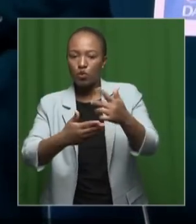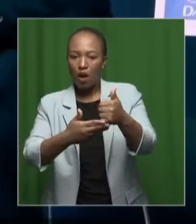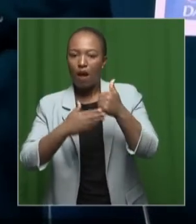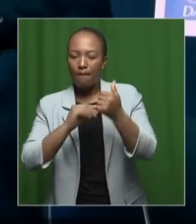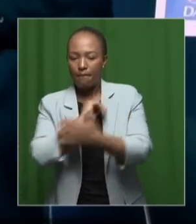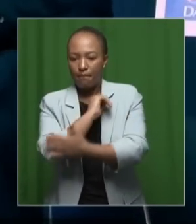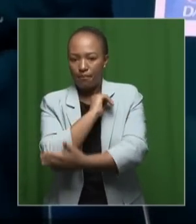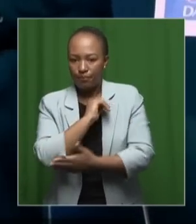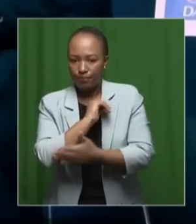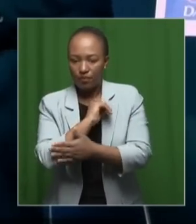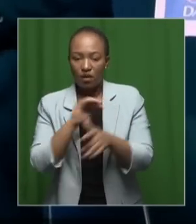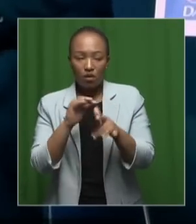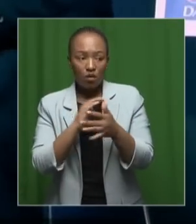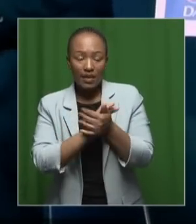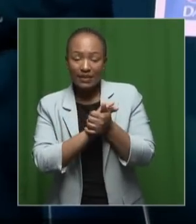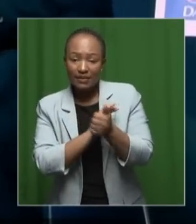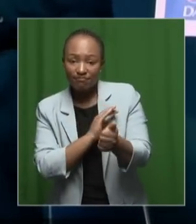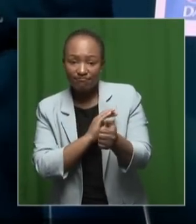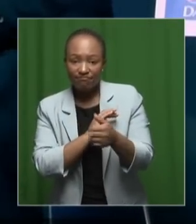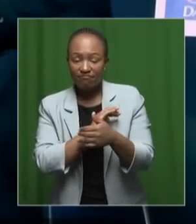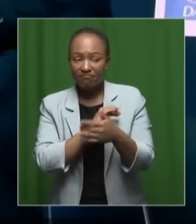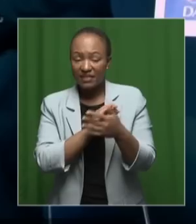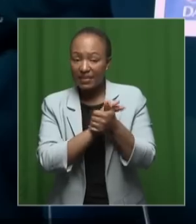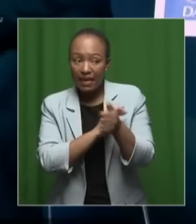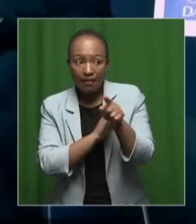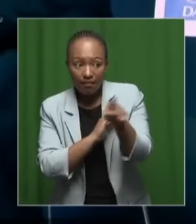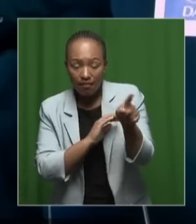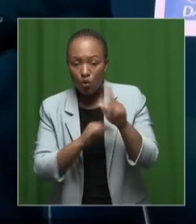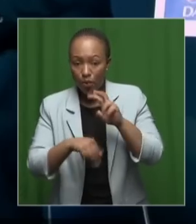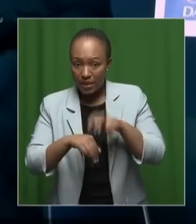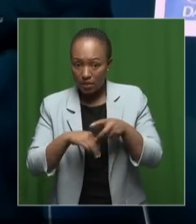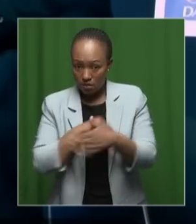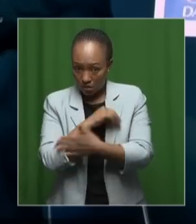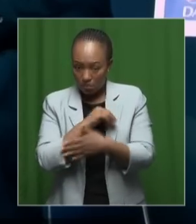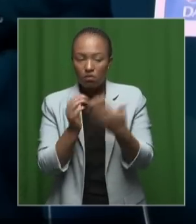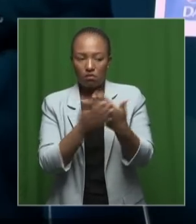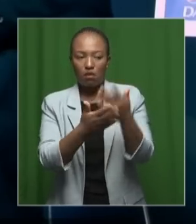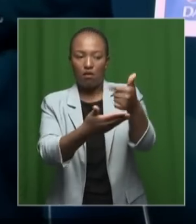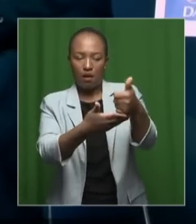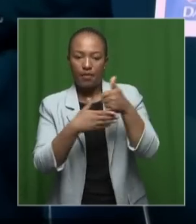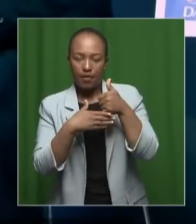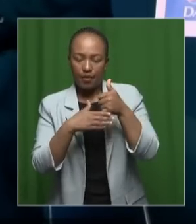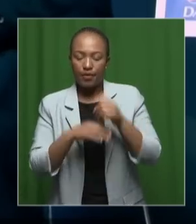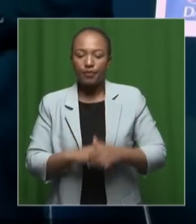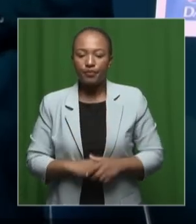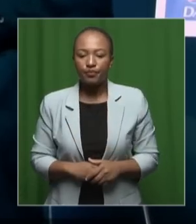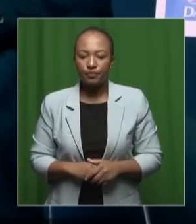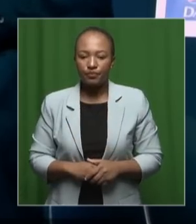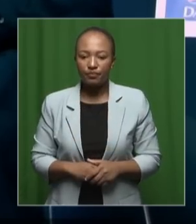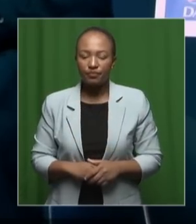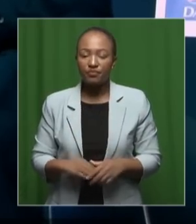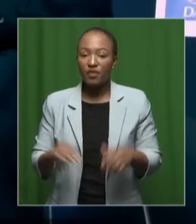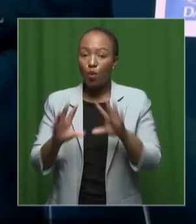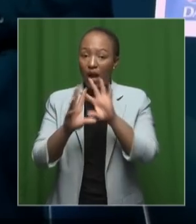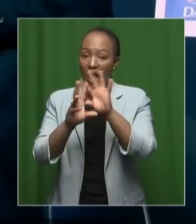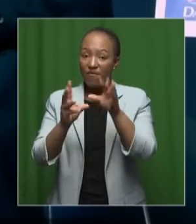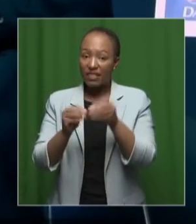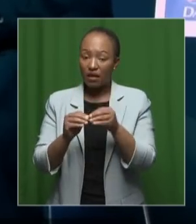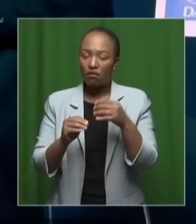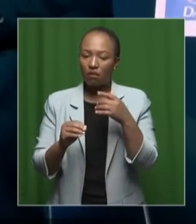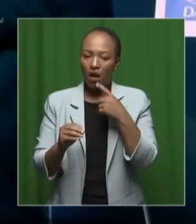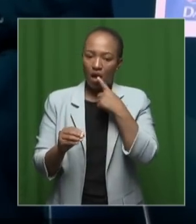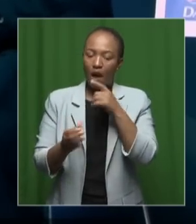skills which the country might be short of. And quite nearly everything that is on our manifesto, we've